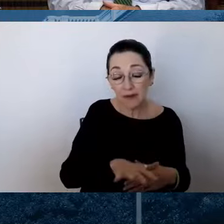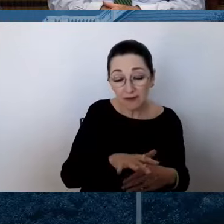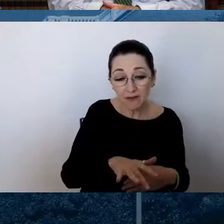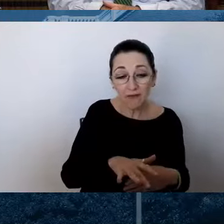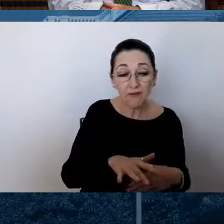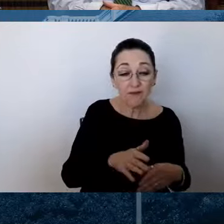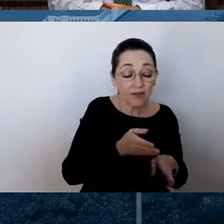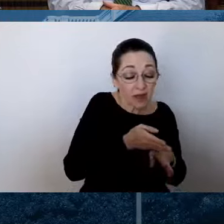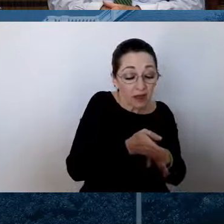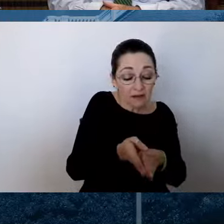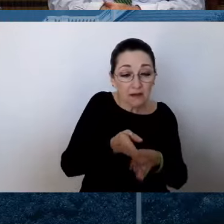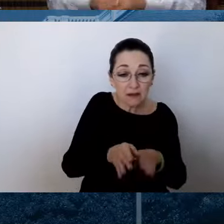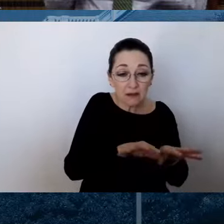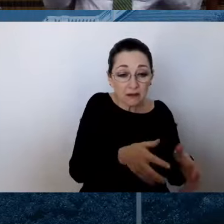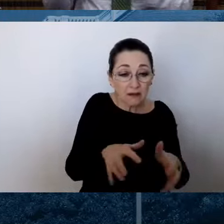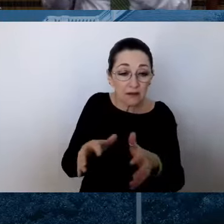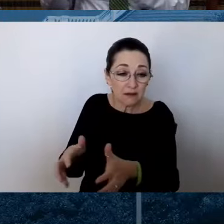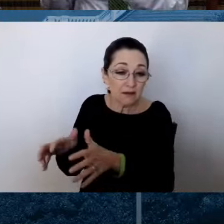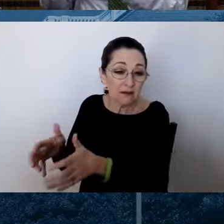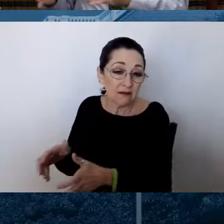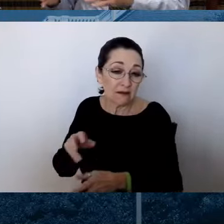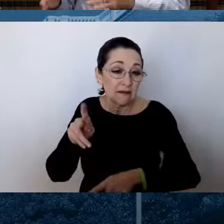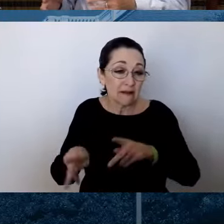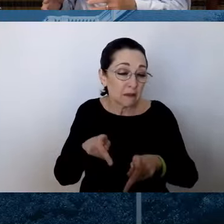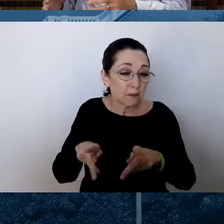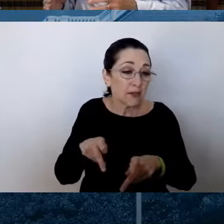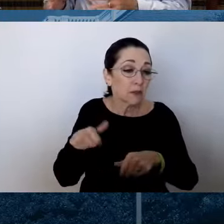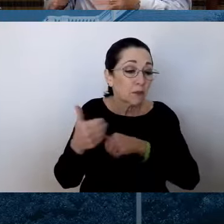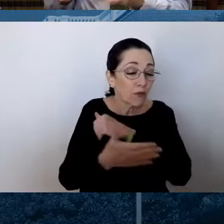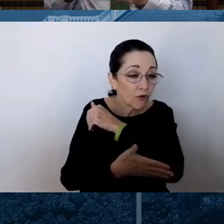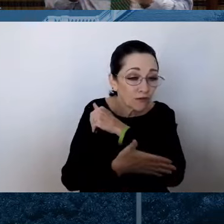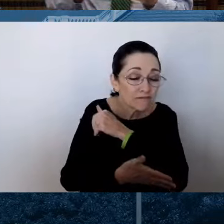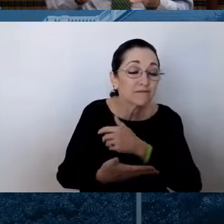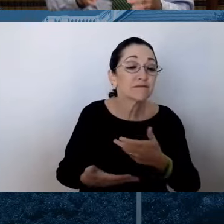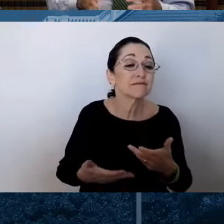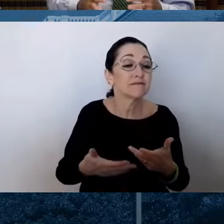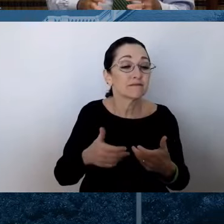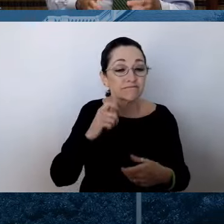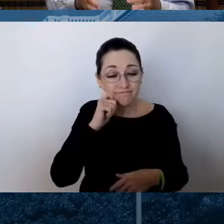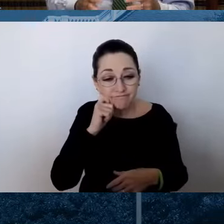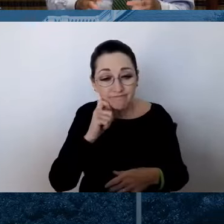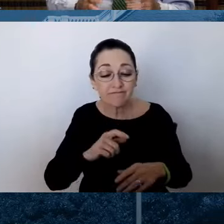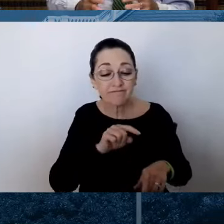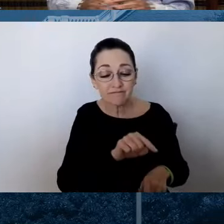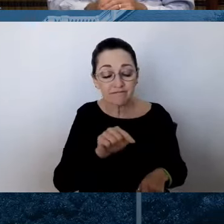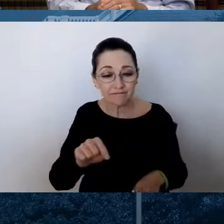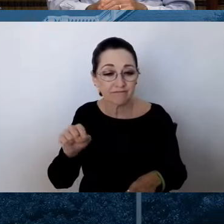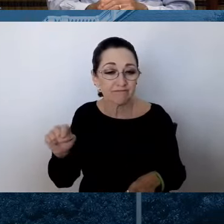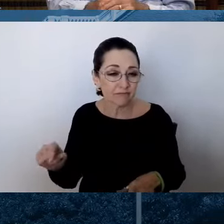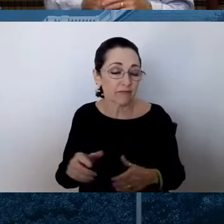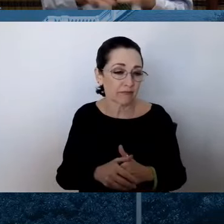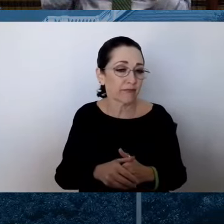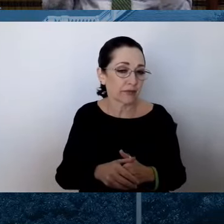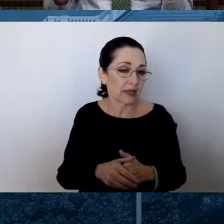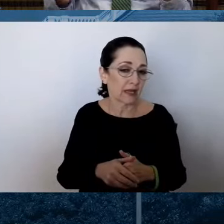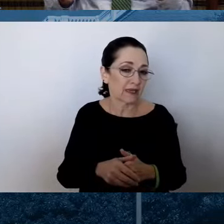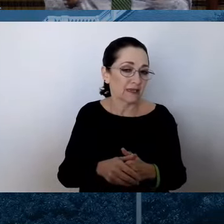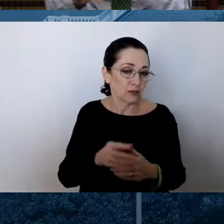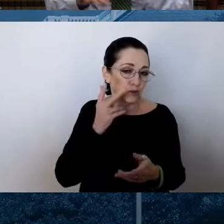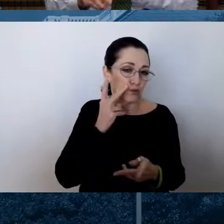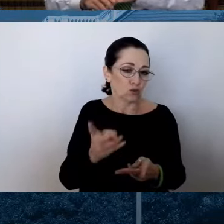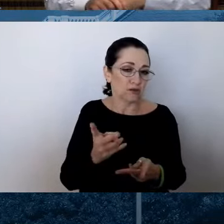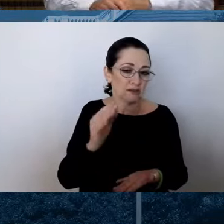lower vaccination rates. And so in these subgroups, with the lower vaccination rates, you're going to